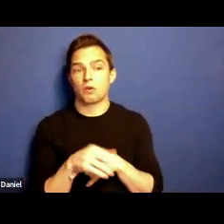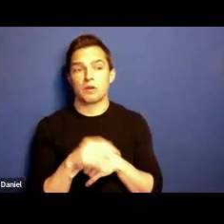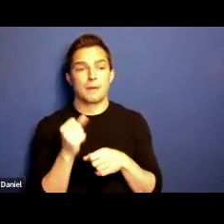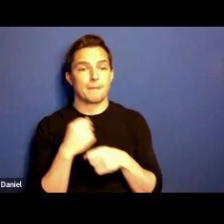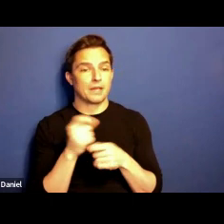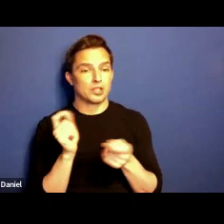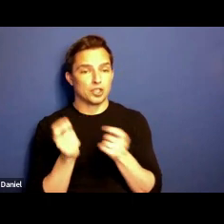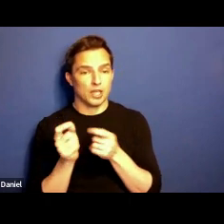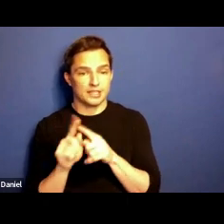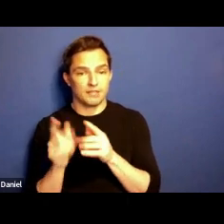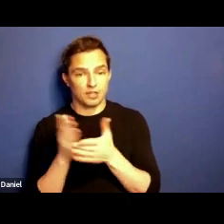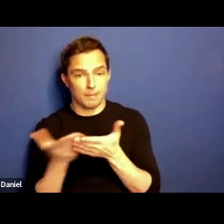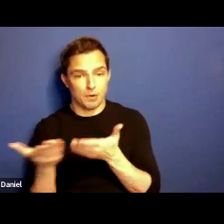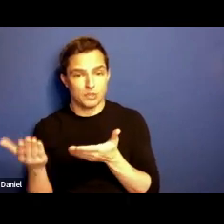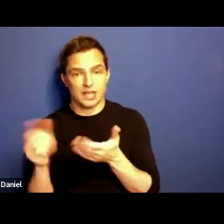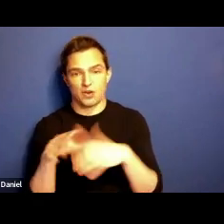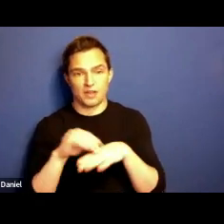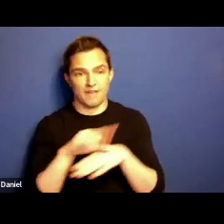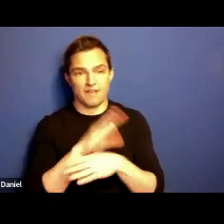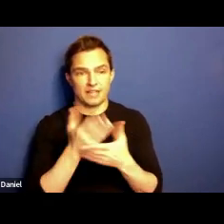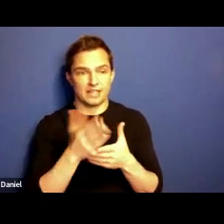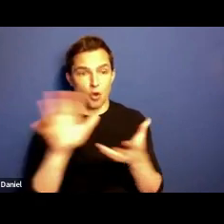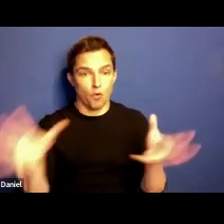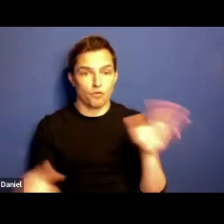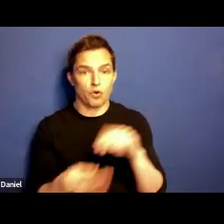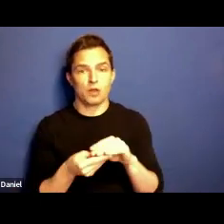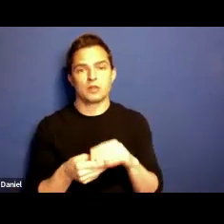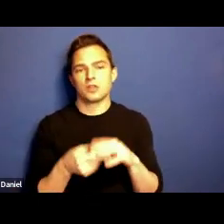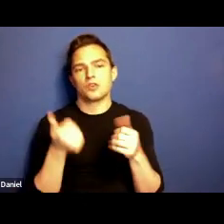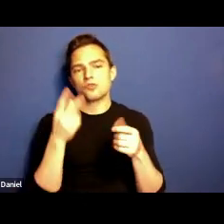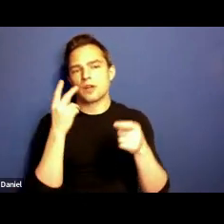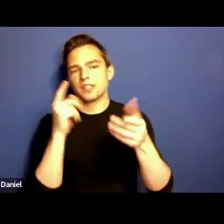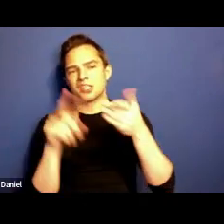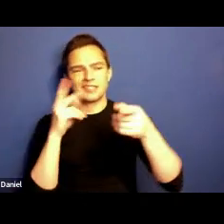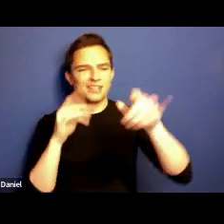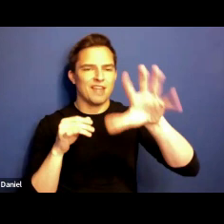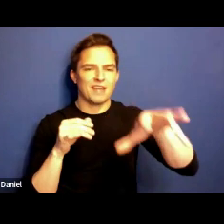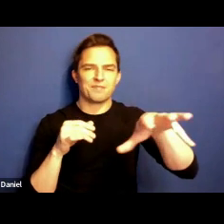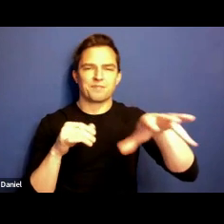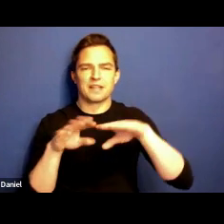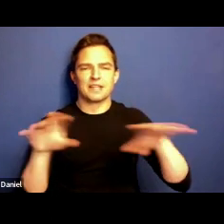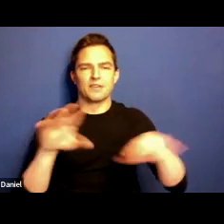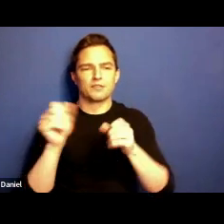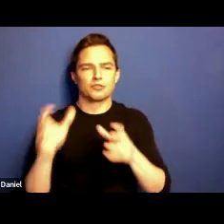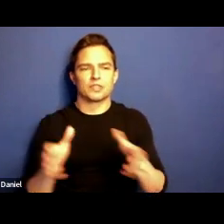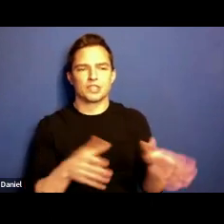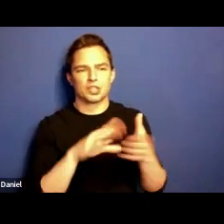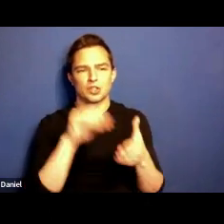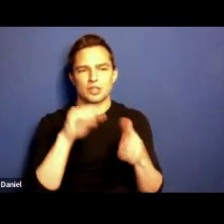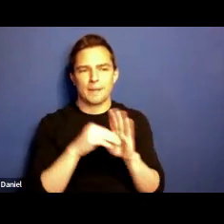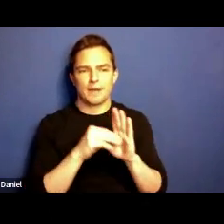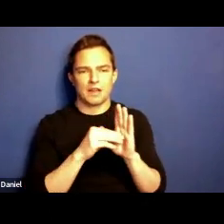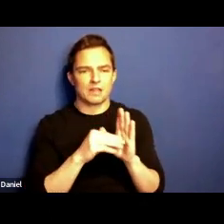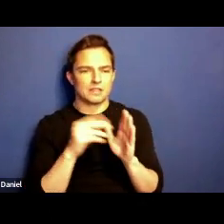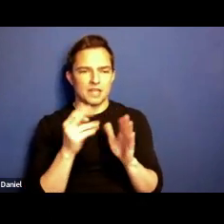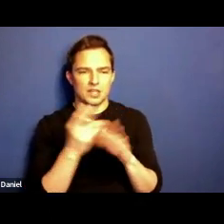changes in different components, how does that affect things overall? We're trying to stay at this level of a strategic learning model and